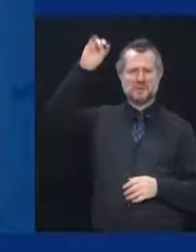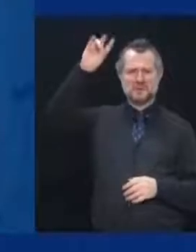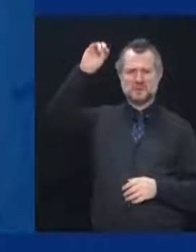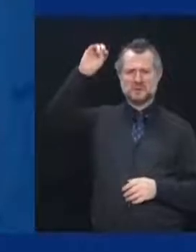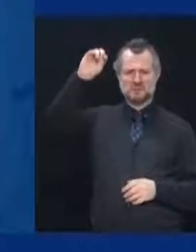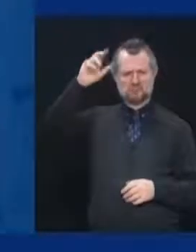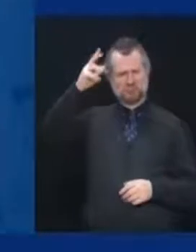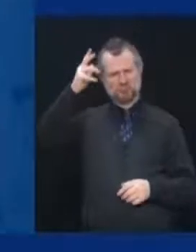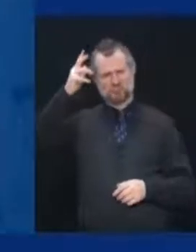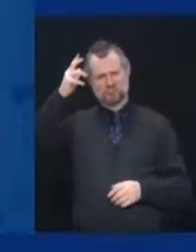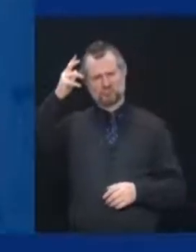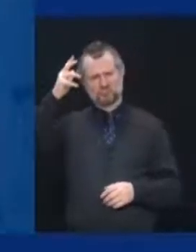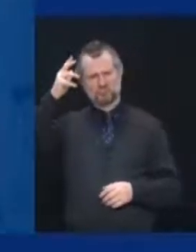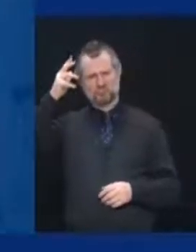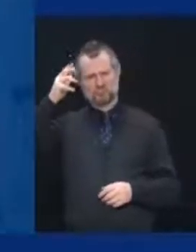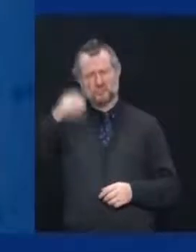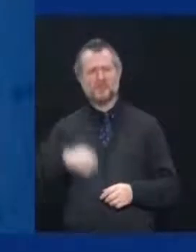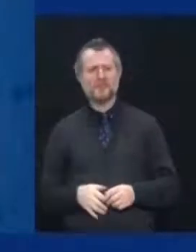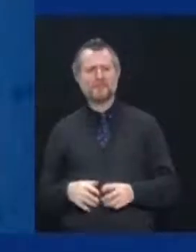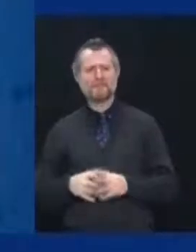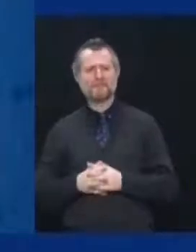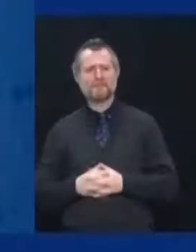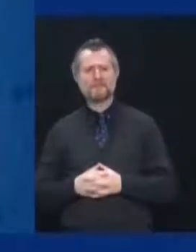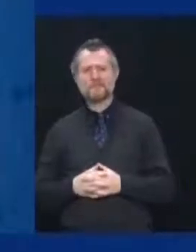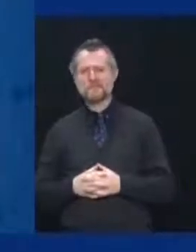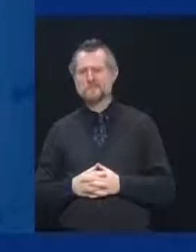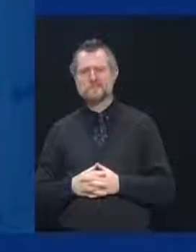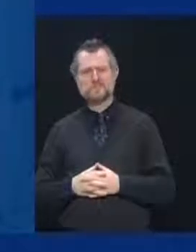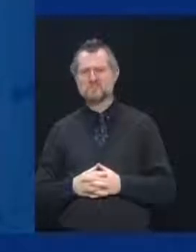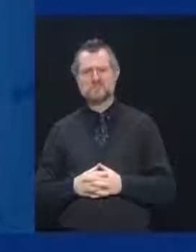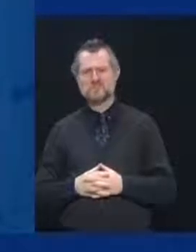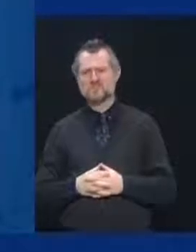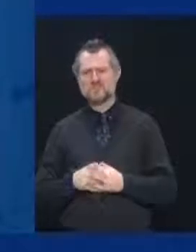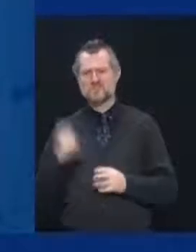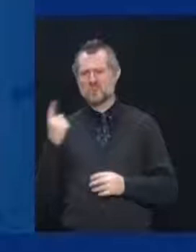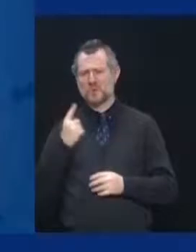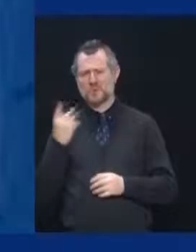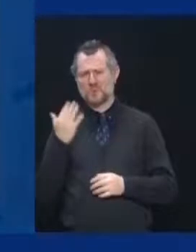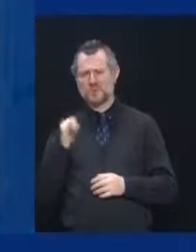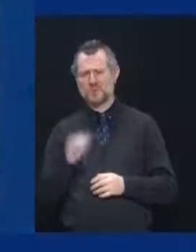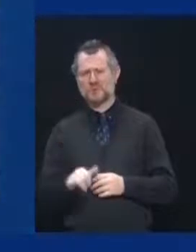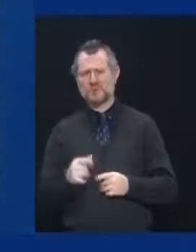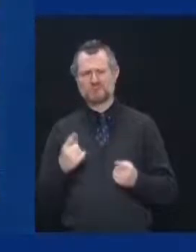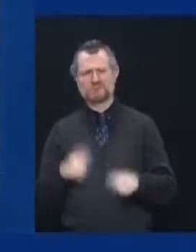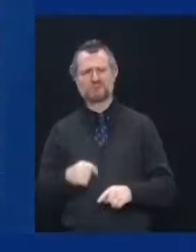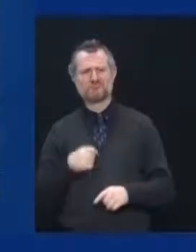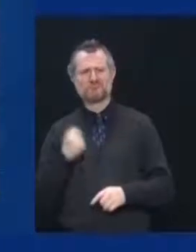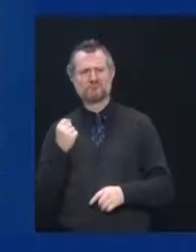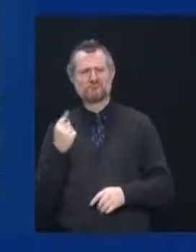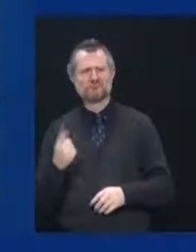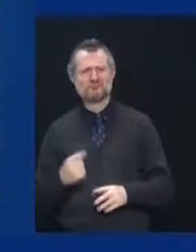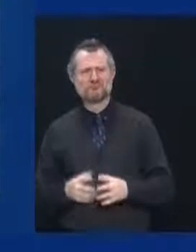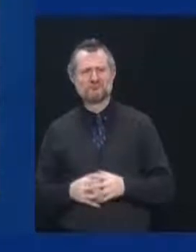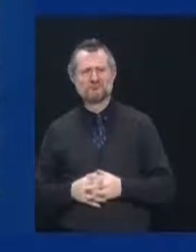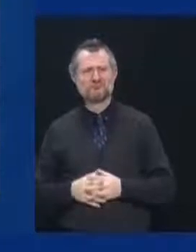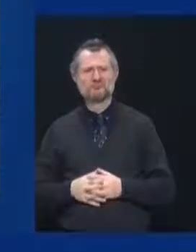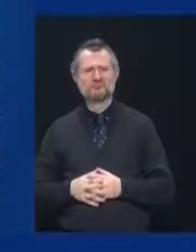You know, this is troubling, to say the